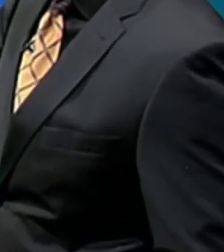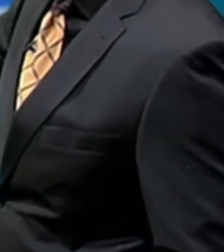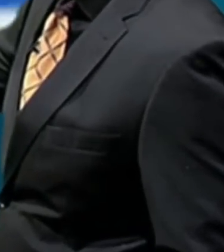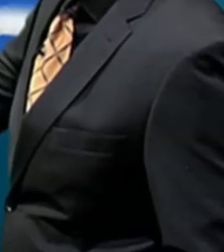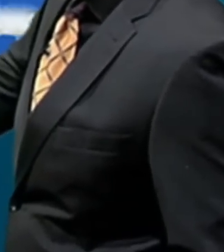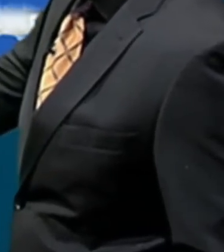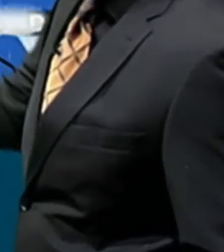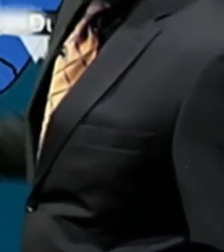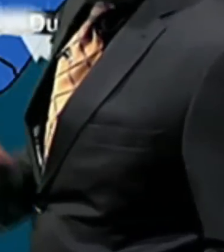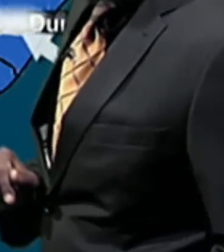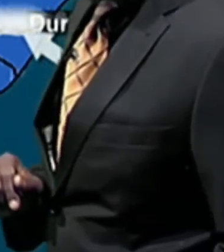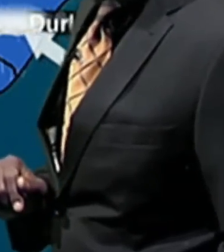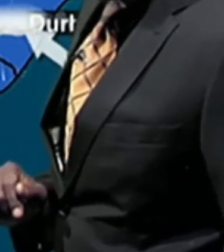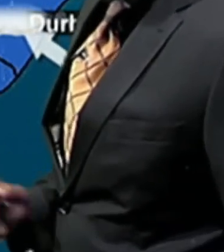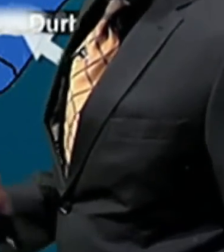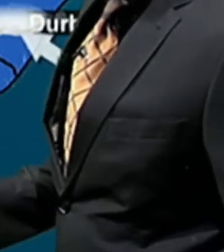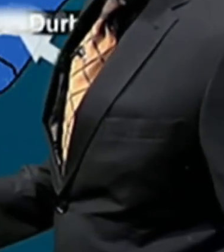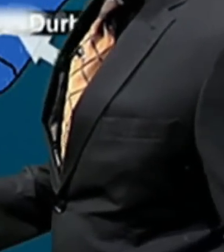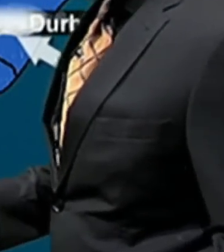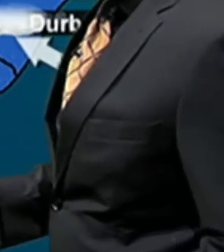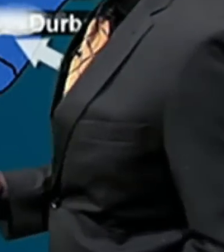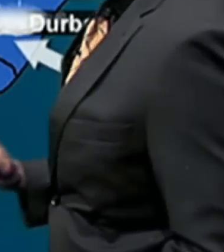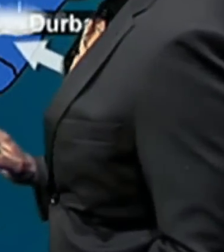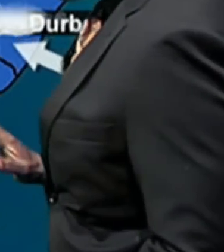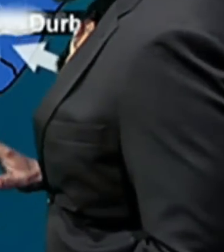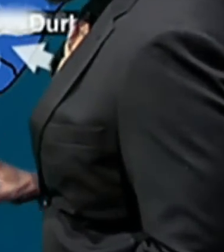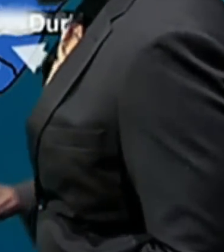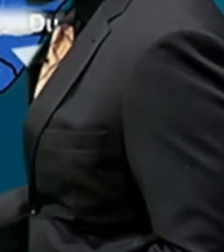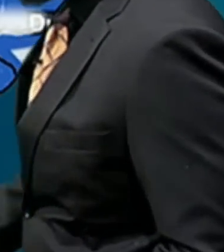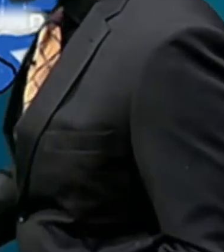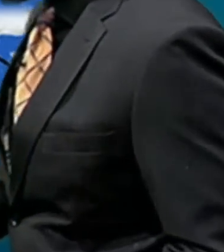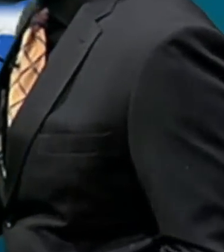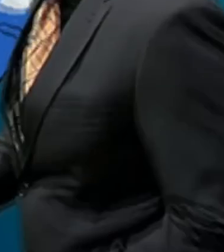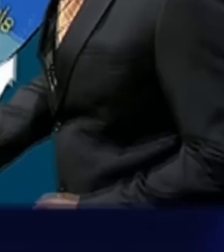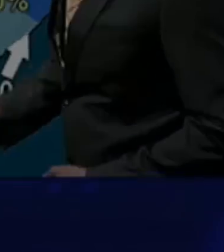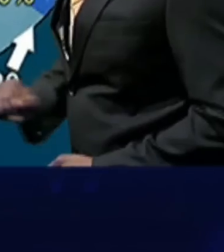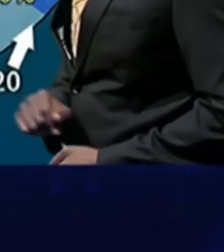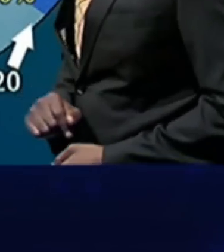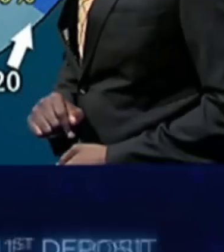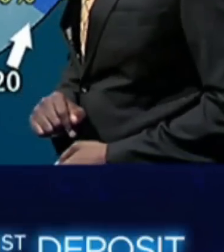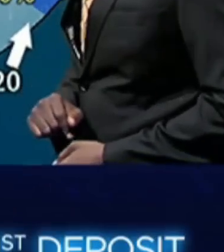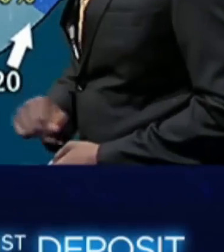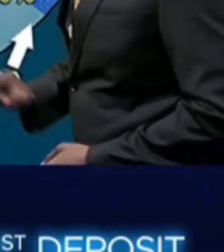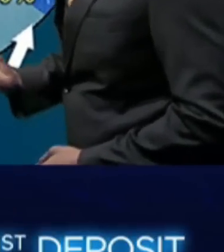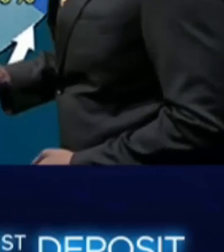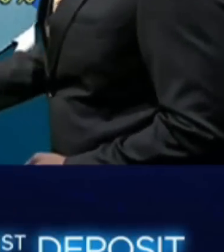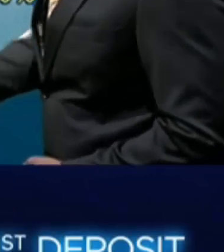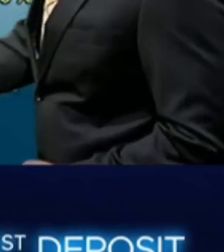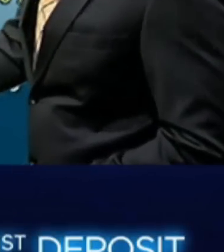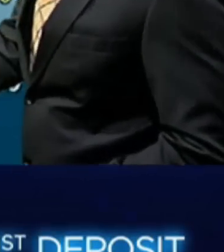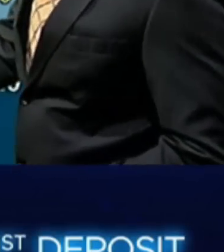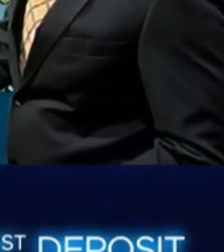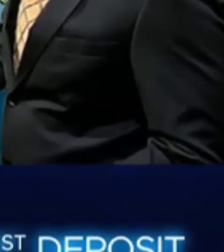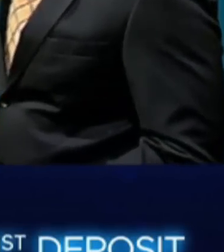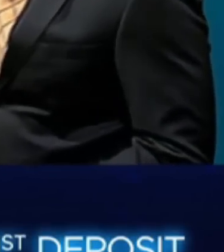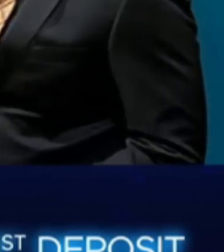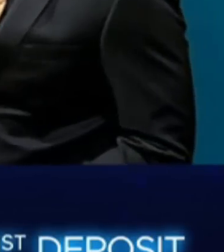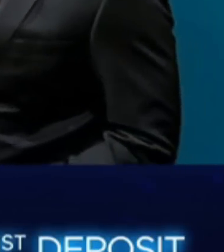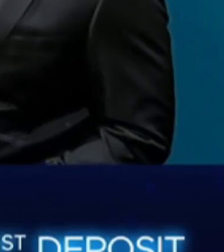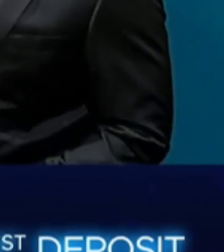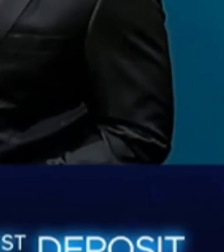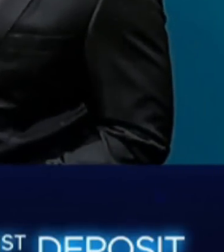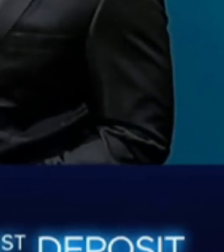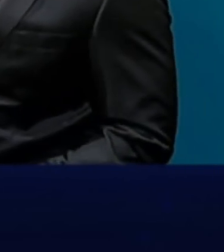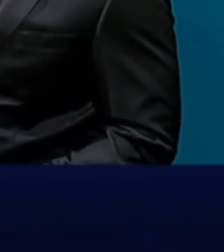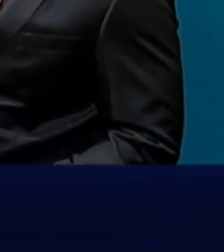mafikeng ba re shebele ka boholo ba Freestata o tla ke le mafasala a itsedeng a duma ka thoko bona fela moya e sa nka re shebile hona ho tloga ka Gqeberha ho